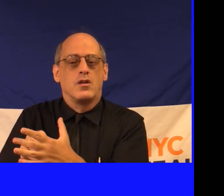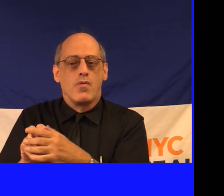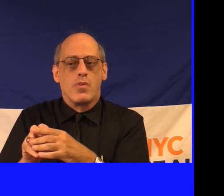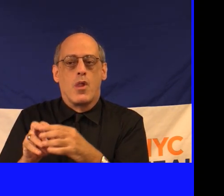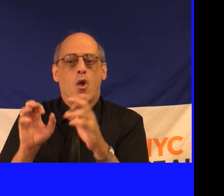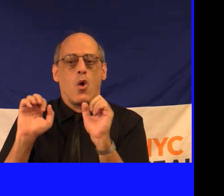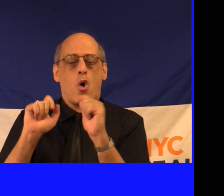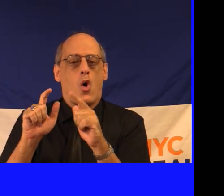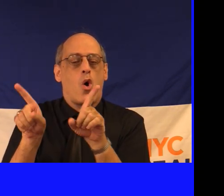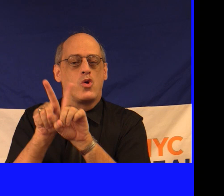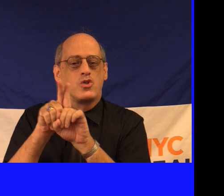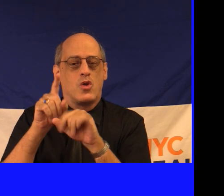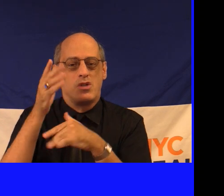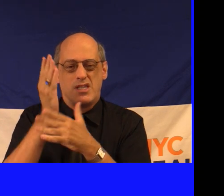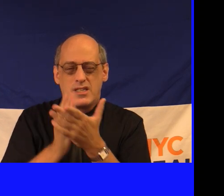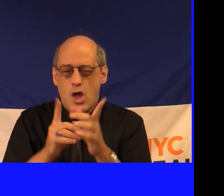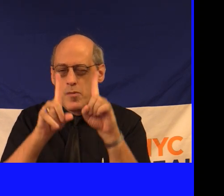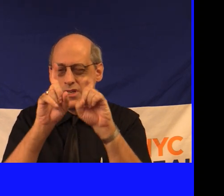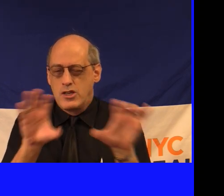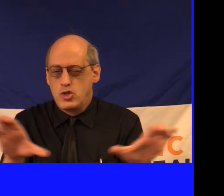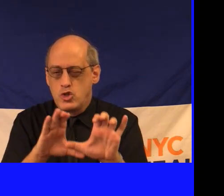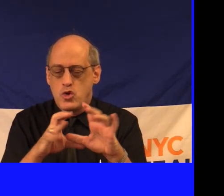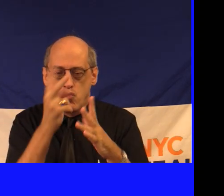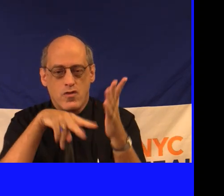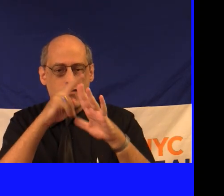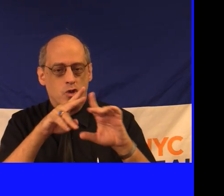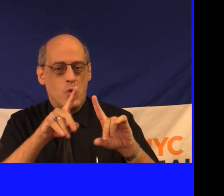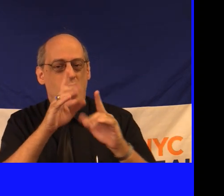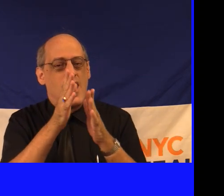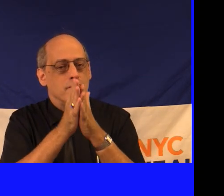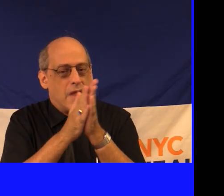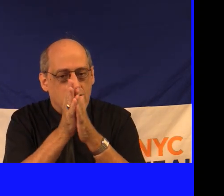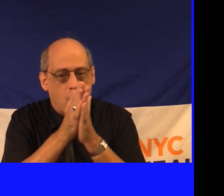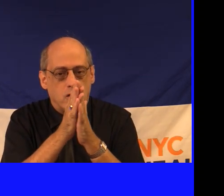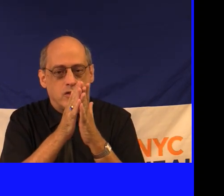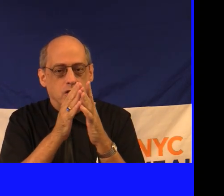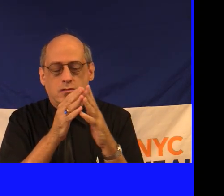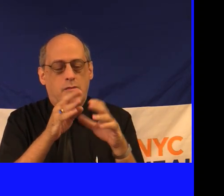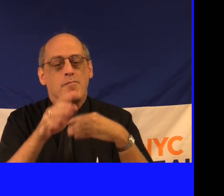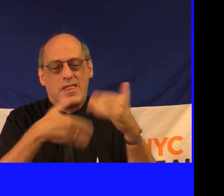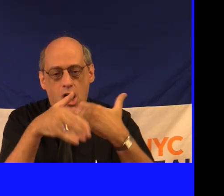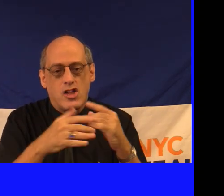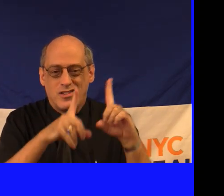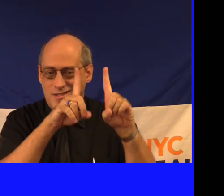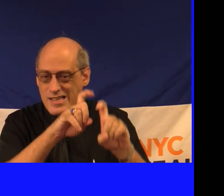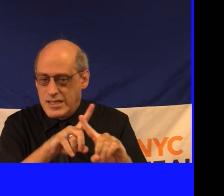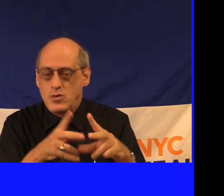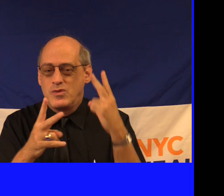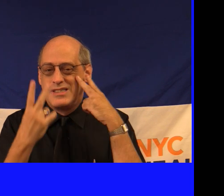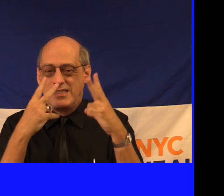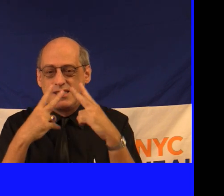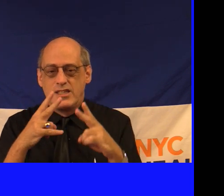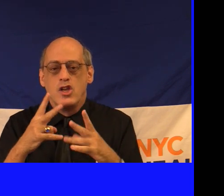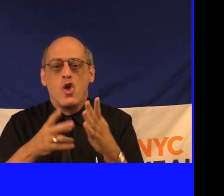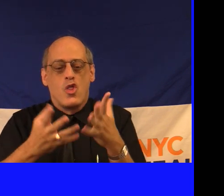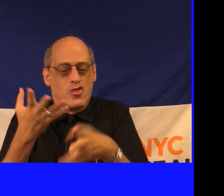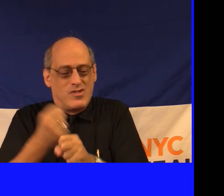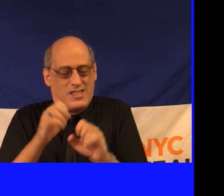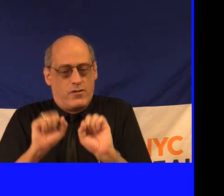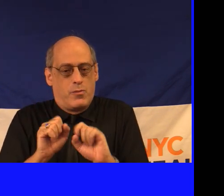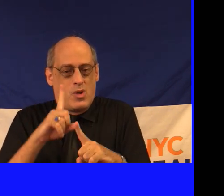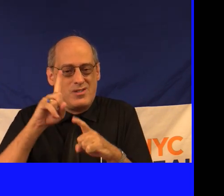cutoff testing, and we review management's methodology. And then to ensure the reasonableness of the receivable at year end, we do a